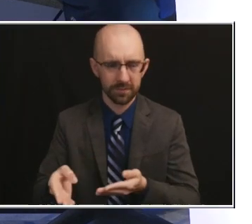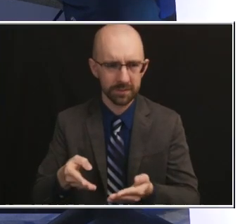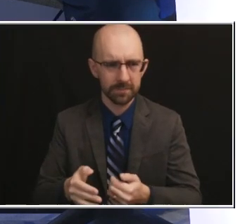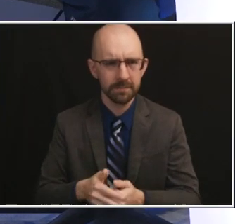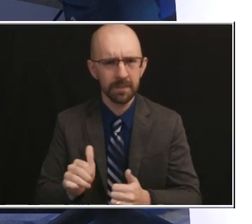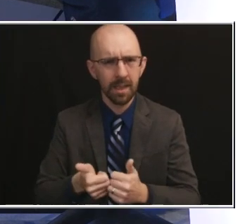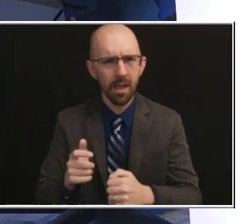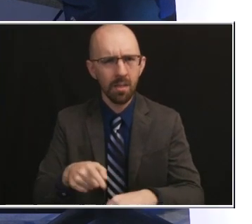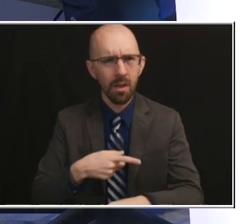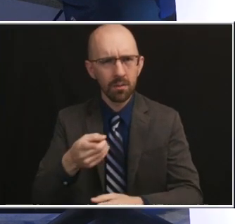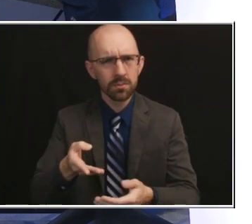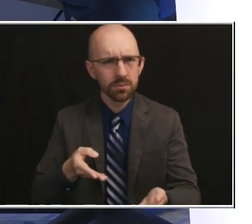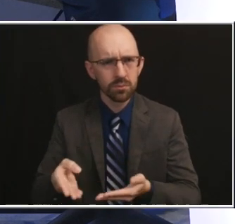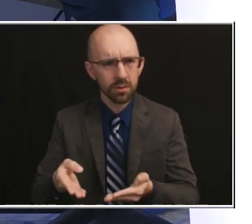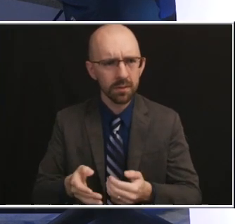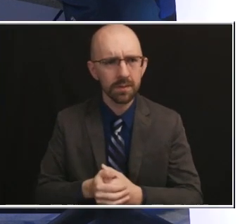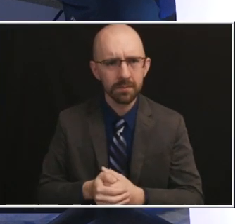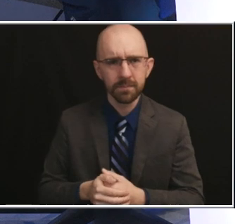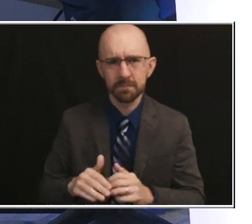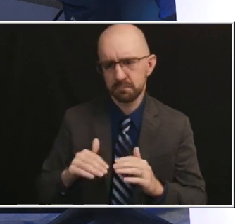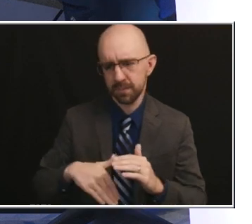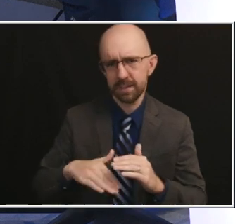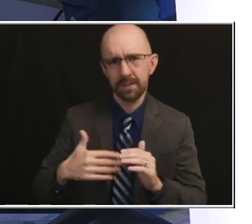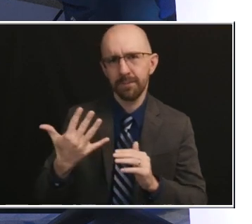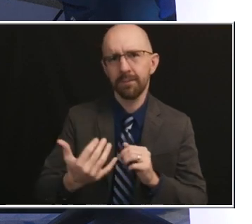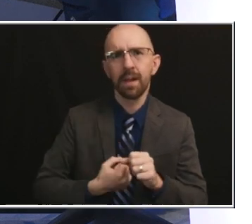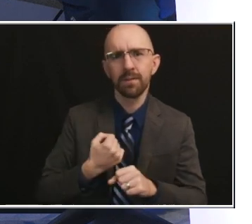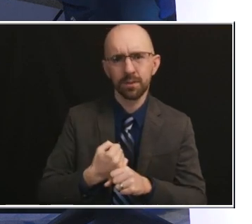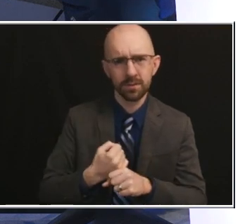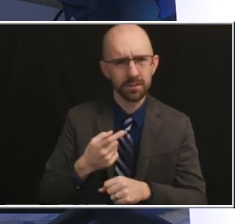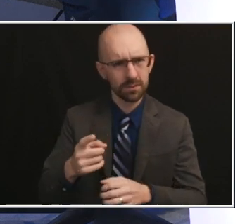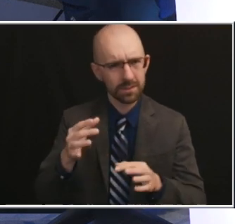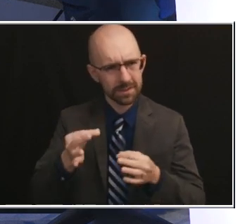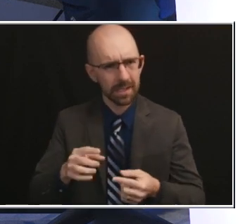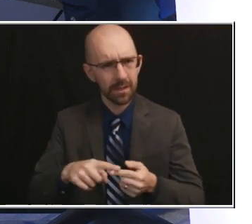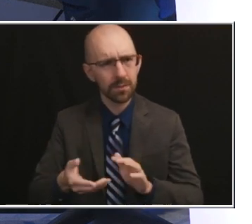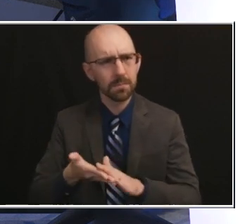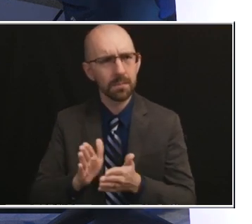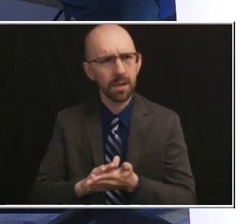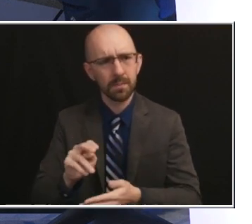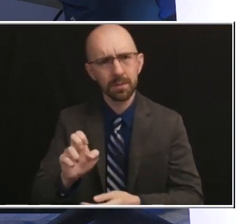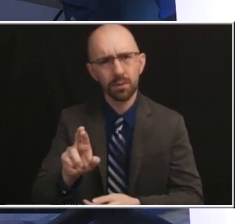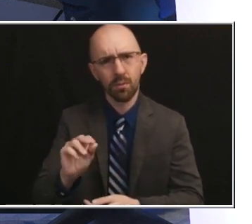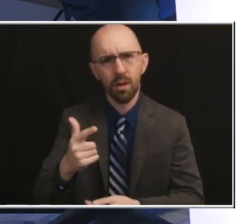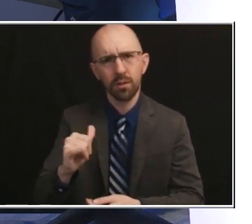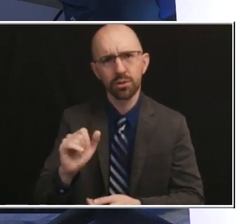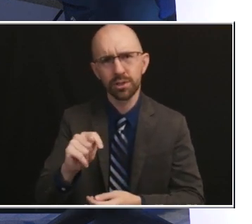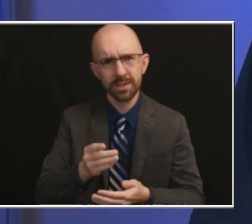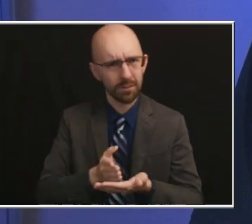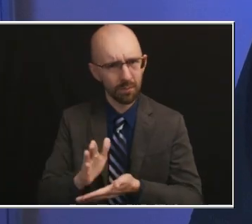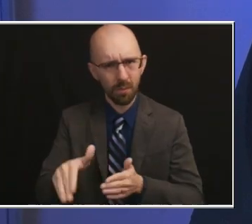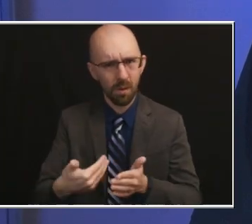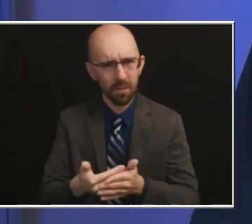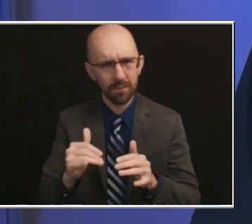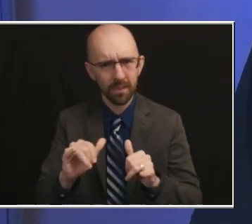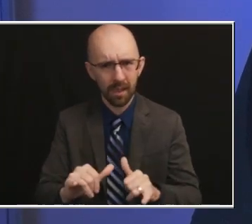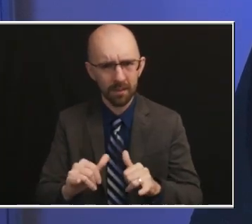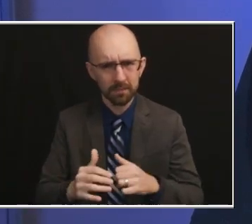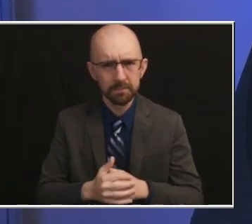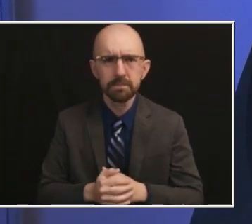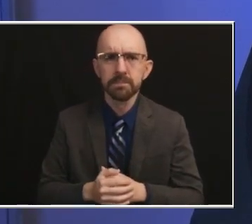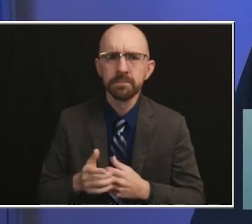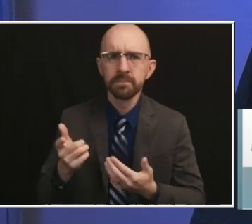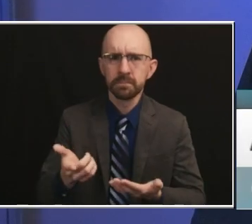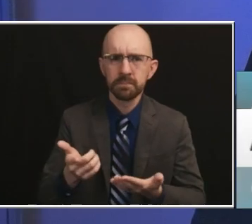serve? I served just under 5 years. When did you decide you wanted to be a neurologist throughout all of that? It was actually on